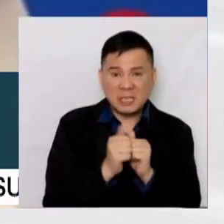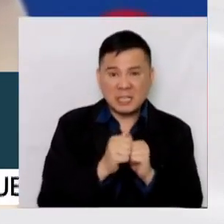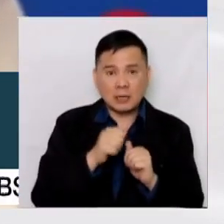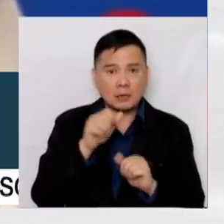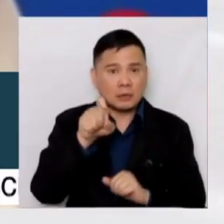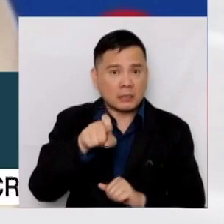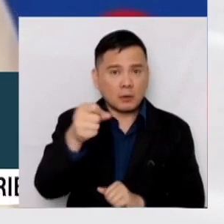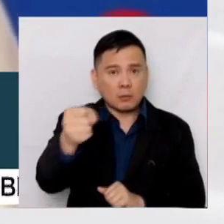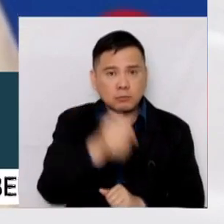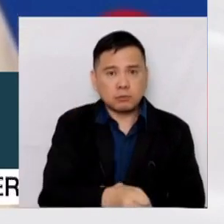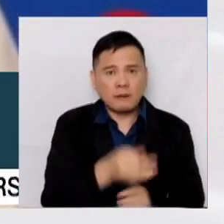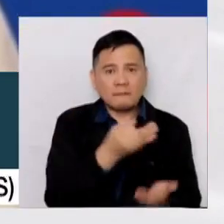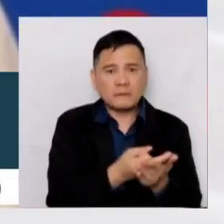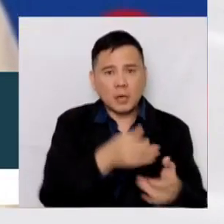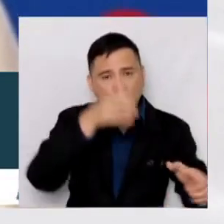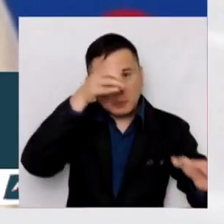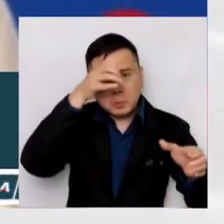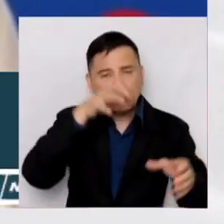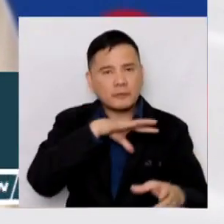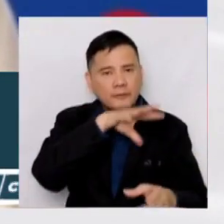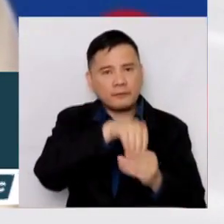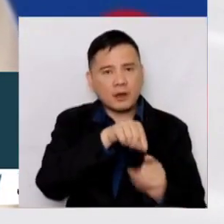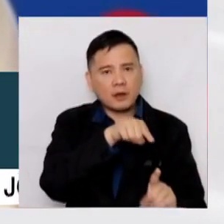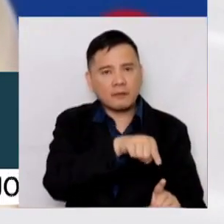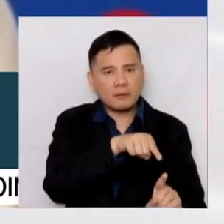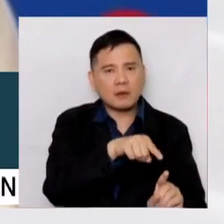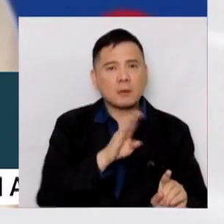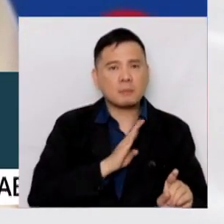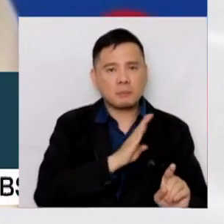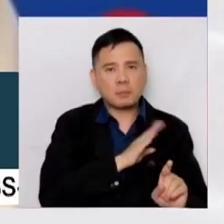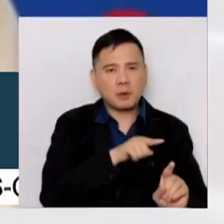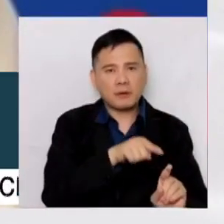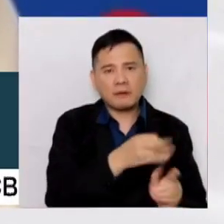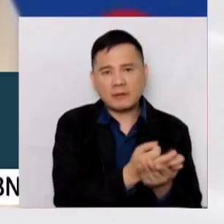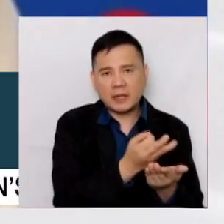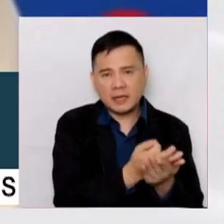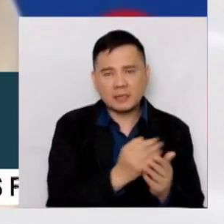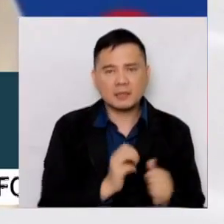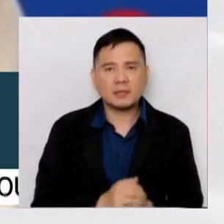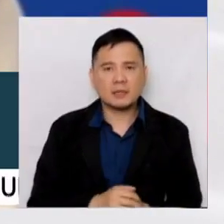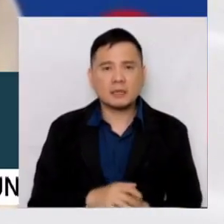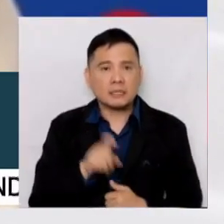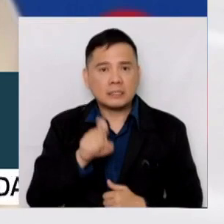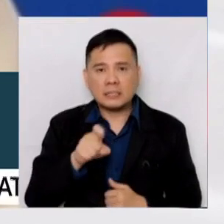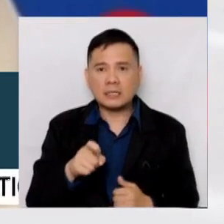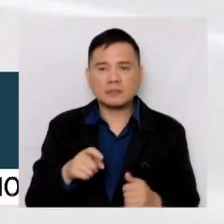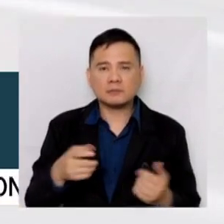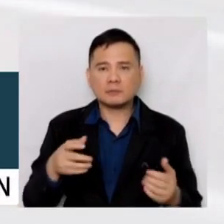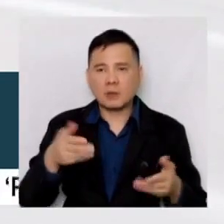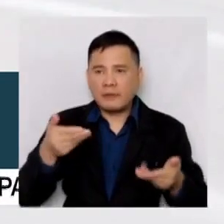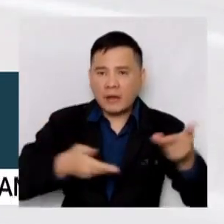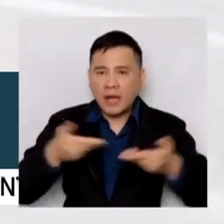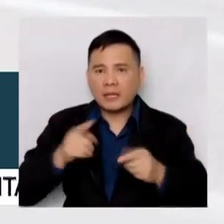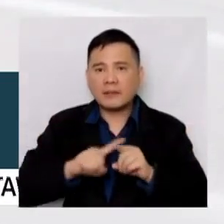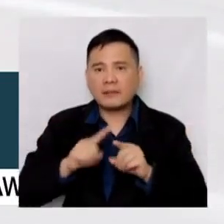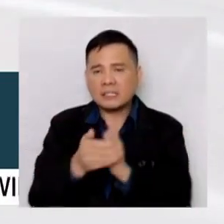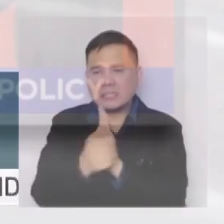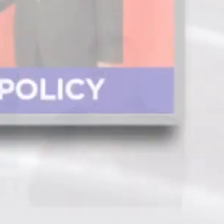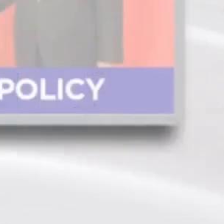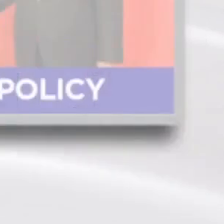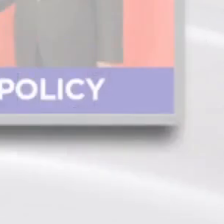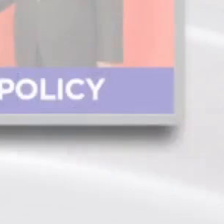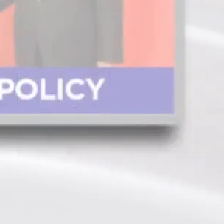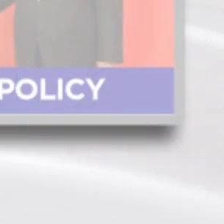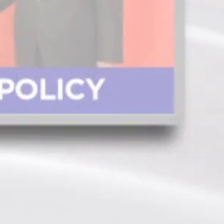expert to be able to be part of this. You know, we'd like greater participation from experts. All right. Final topic, Marcos.